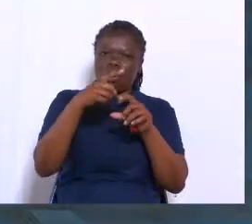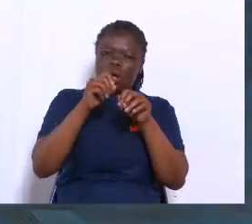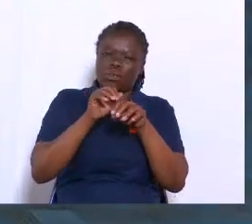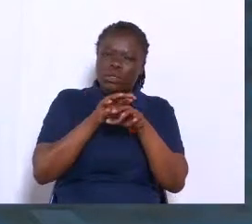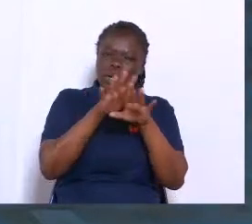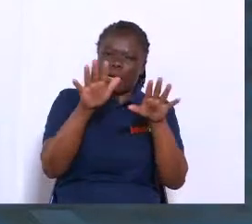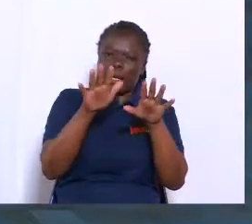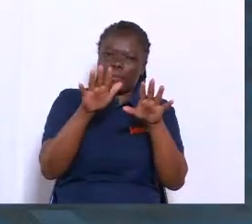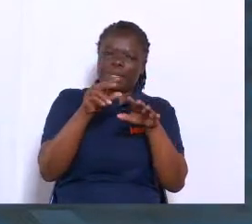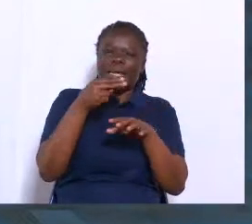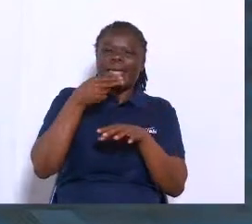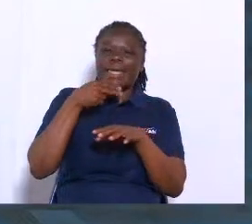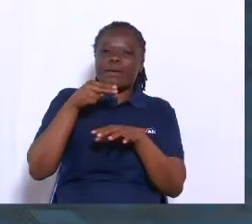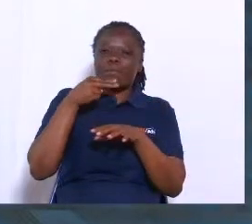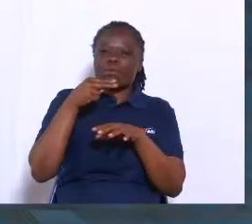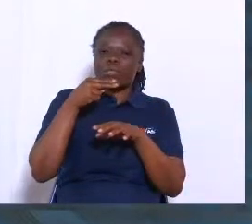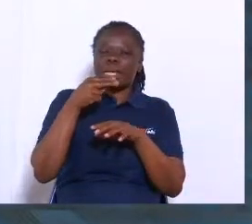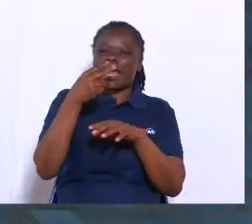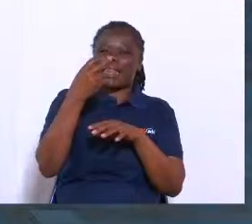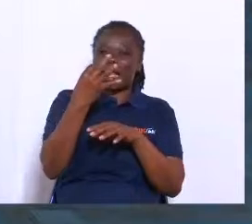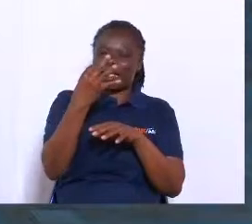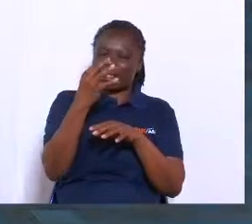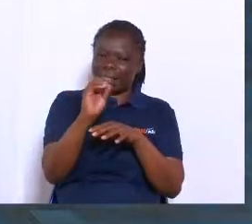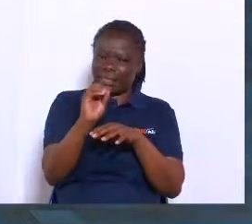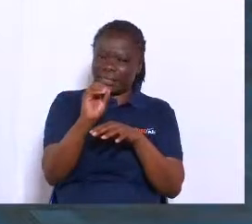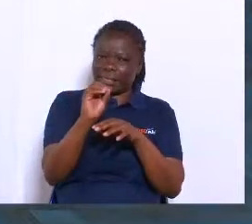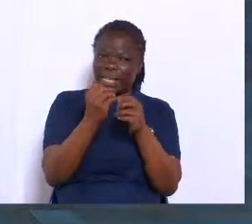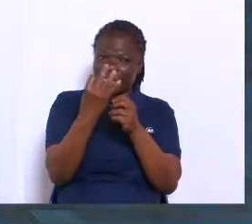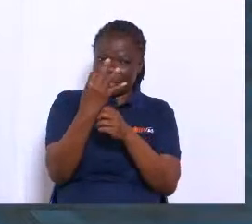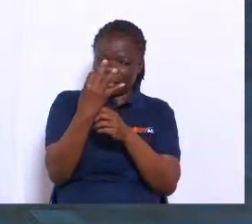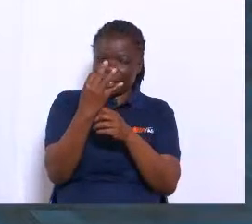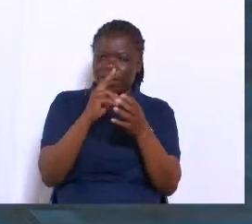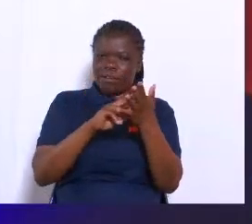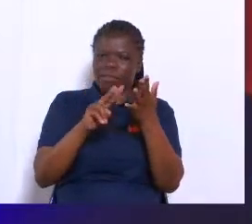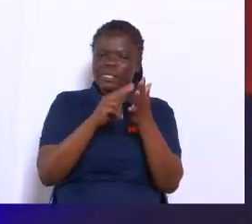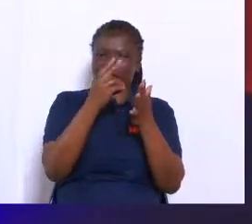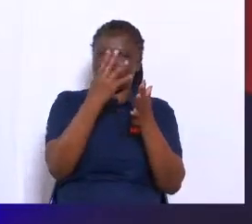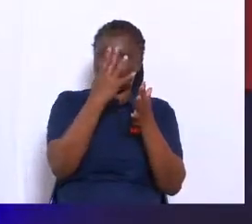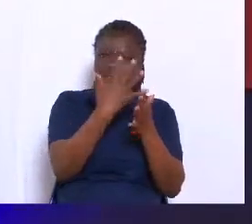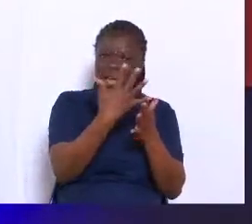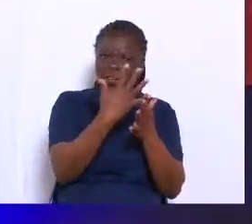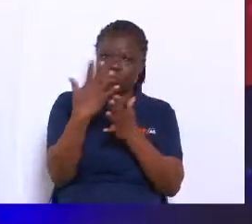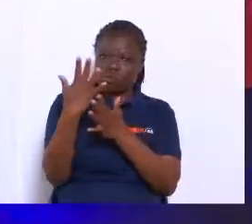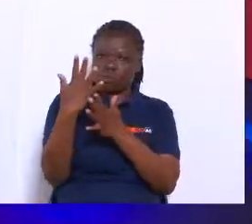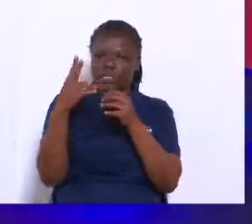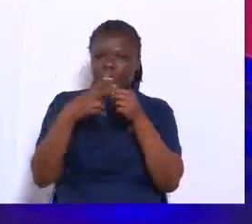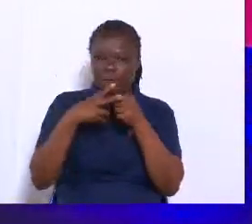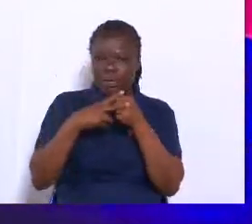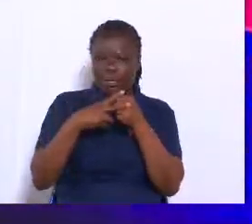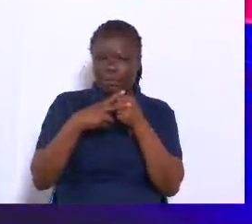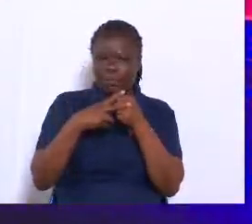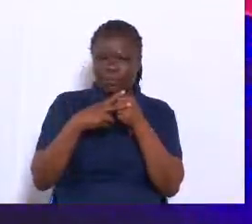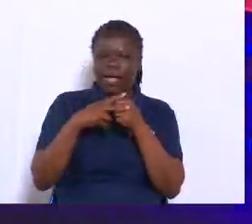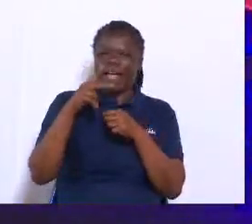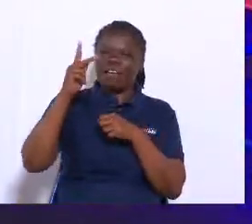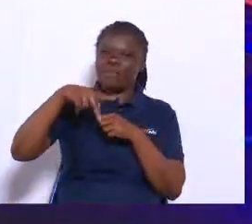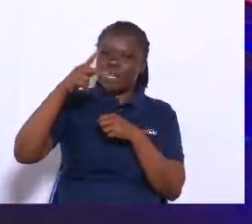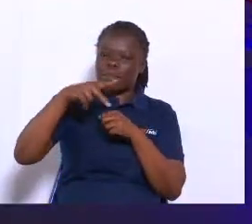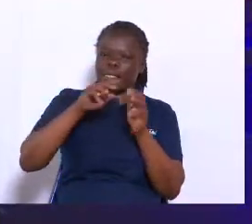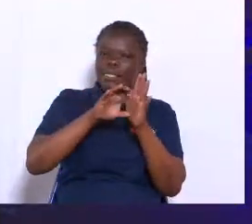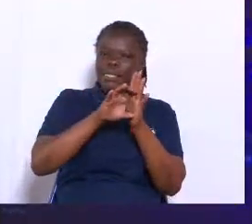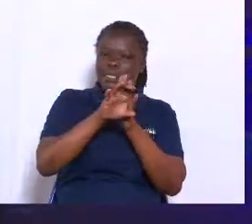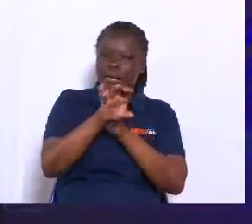Hebrews 13, 5 to 7. I'll never leave you or forsake you. Philippians chapter 4,